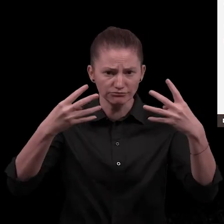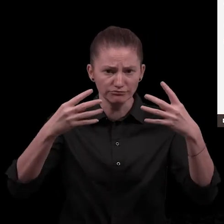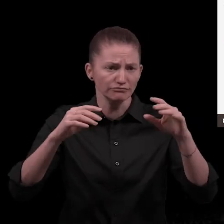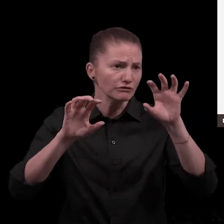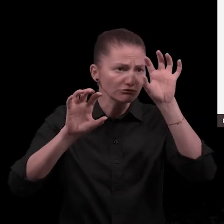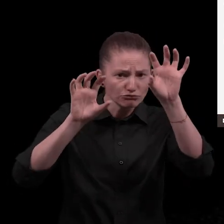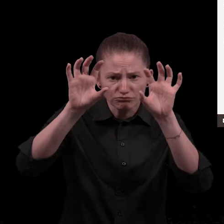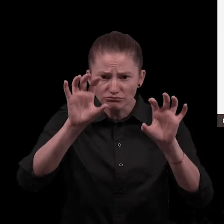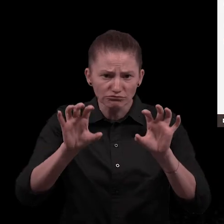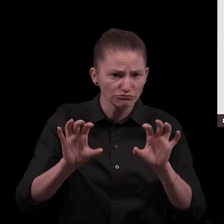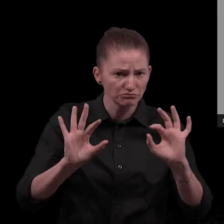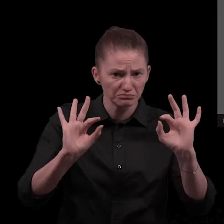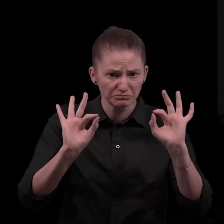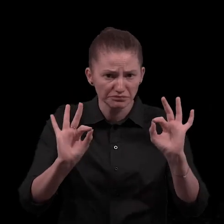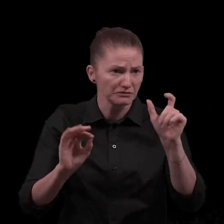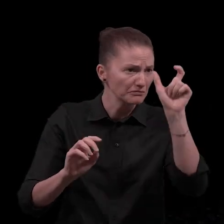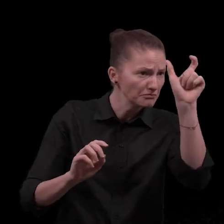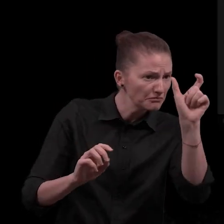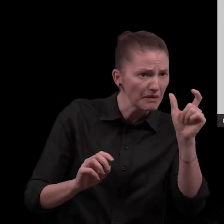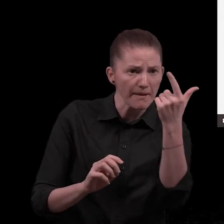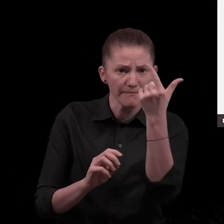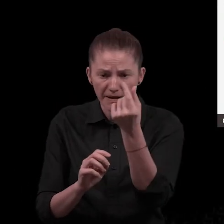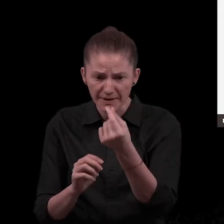invoice number, and total.